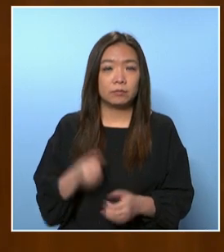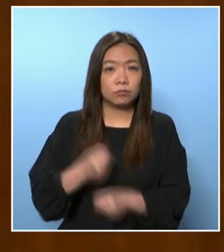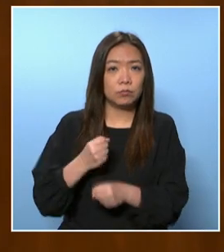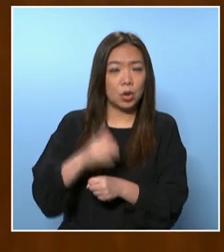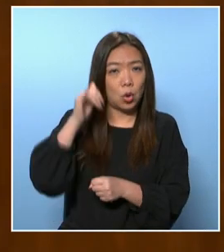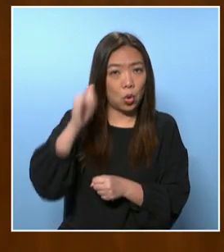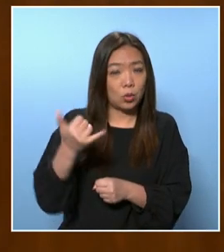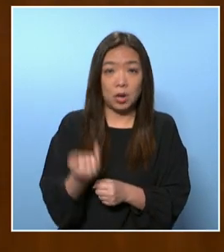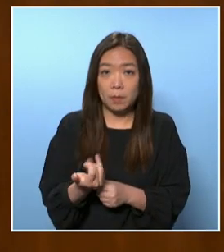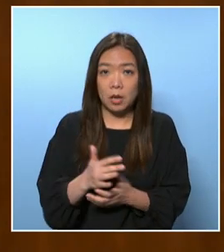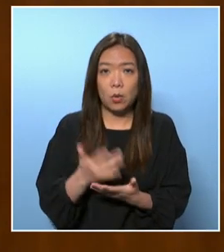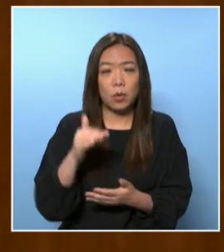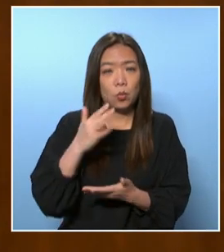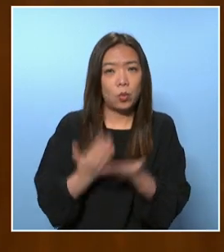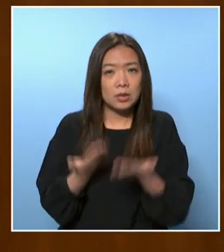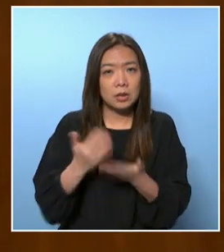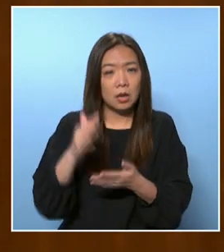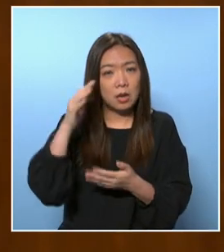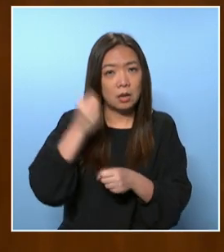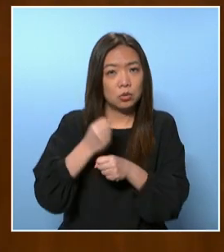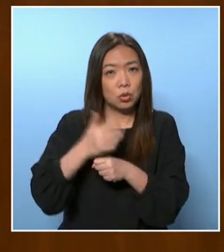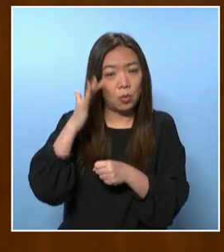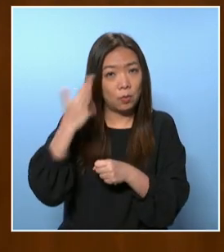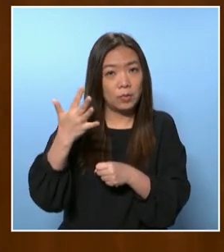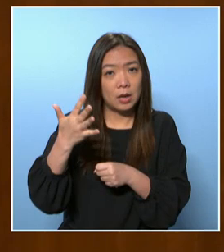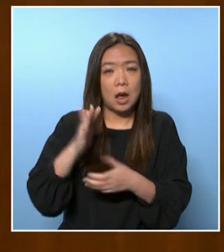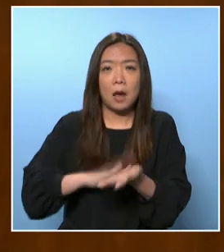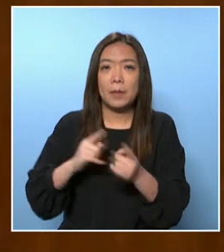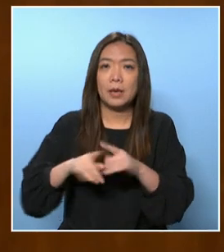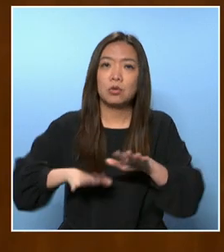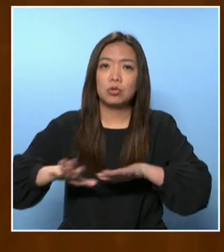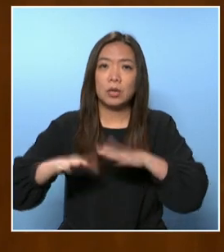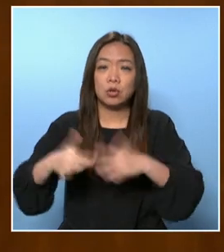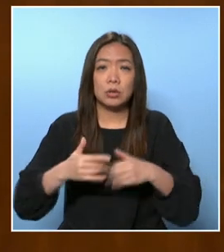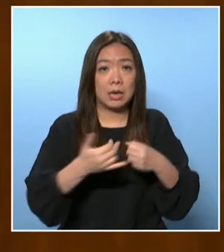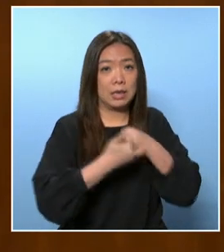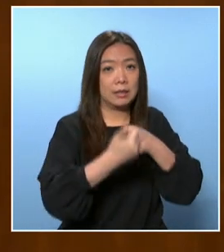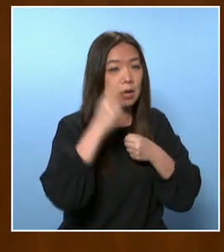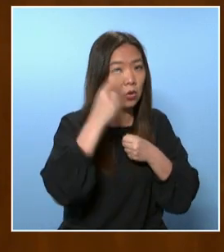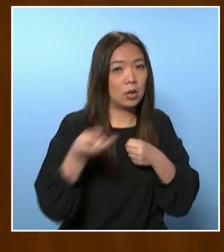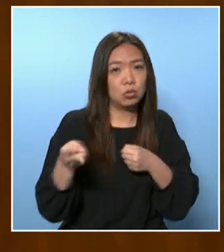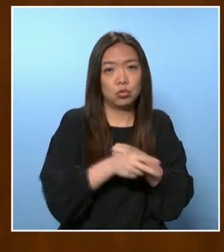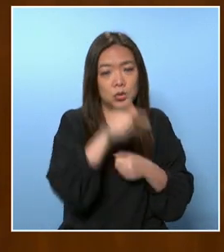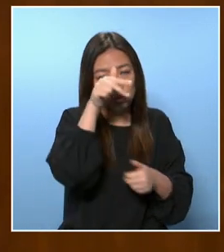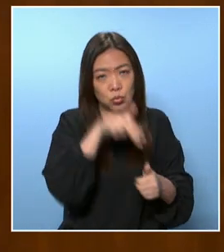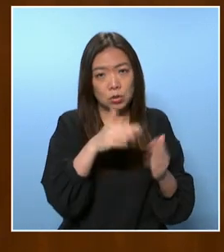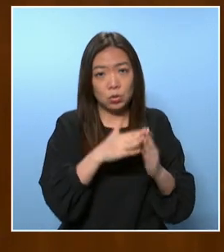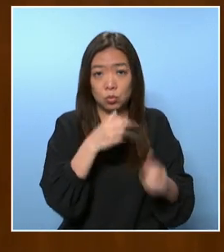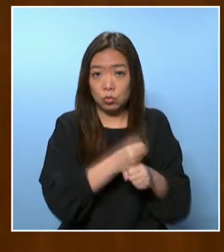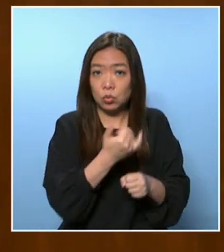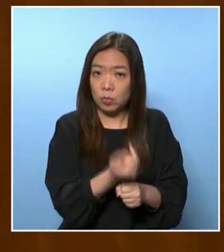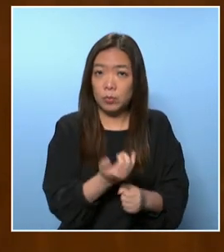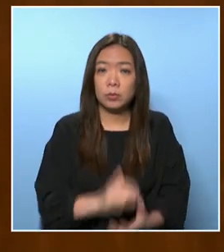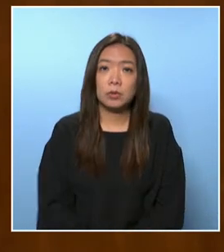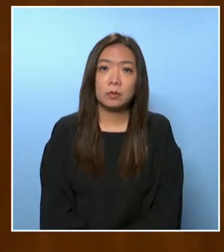And do the specialist doctors in the private sector have to work in the offices for